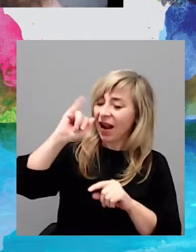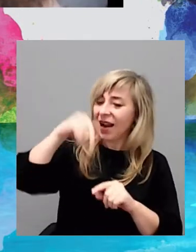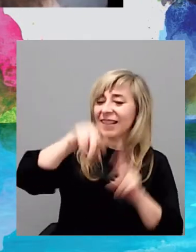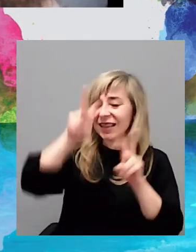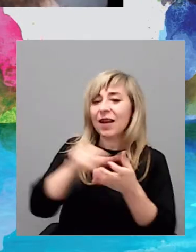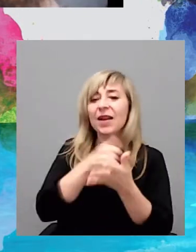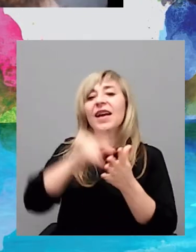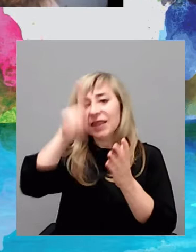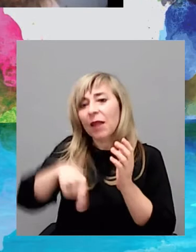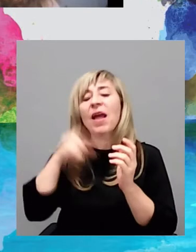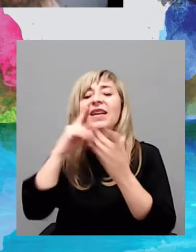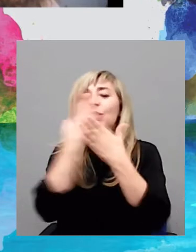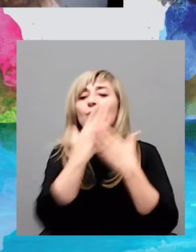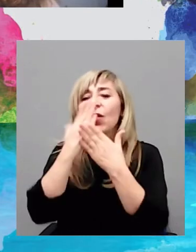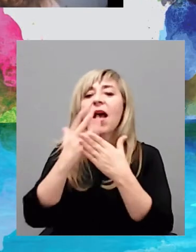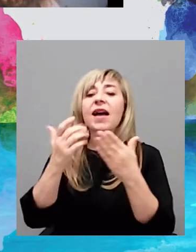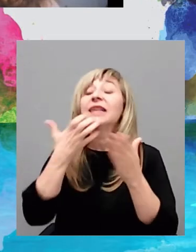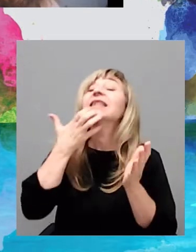and to